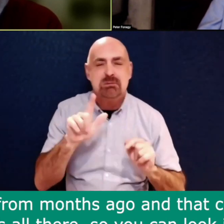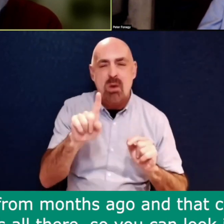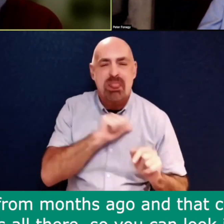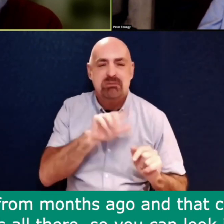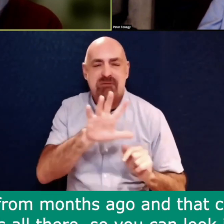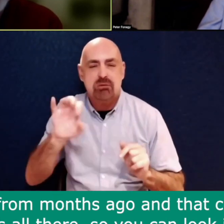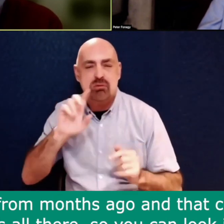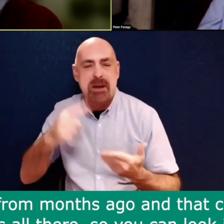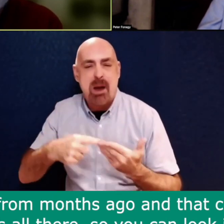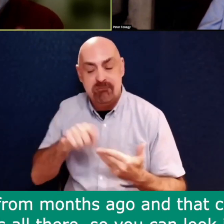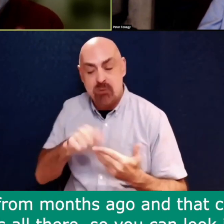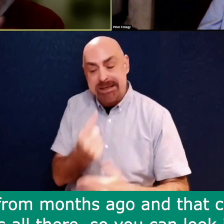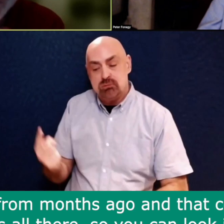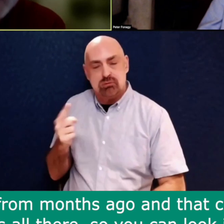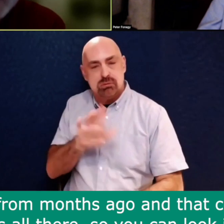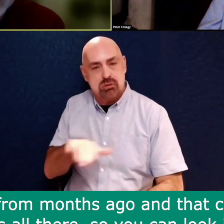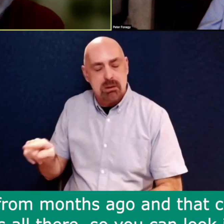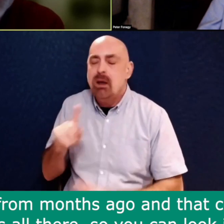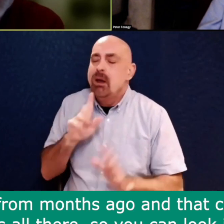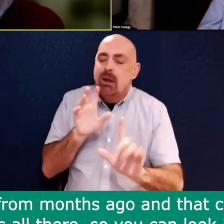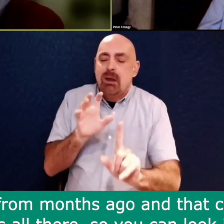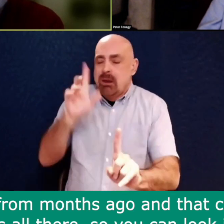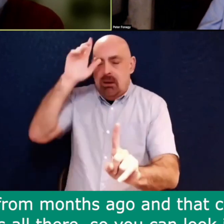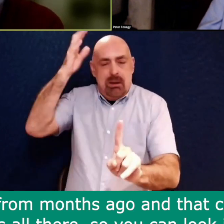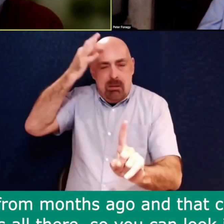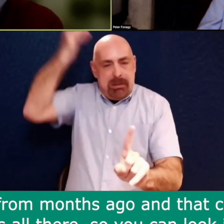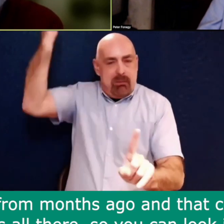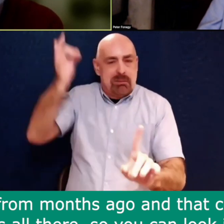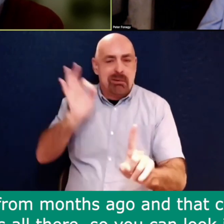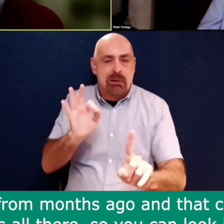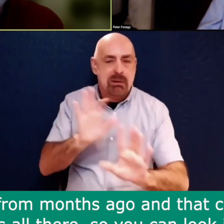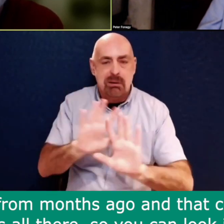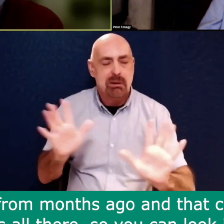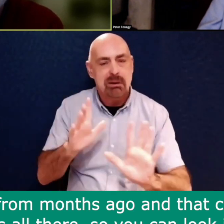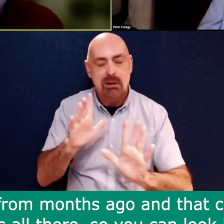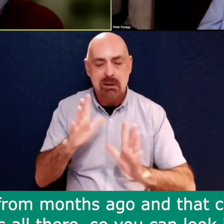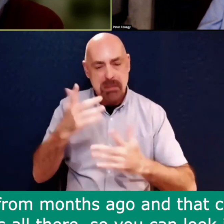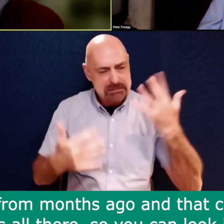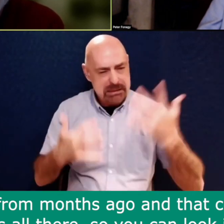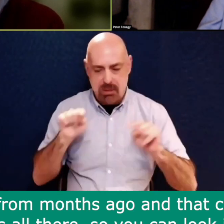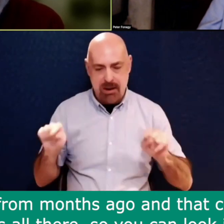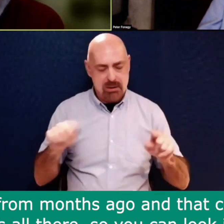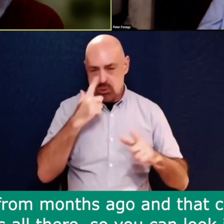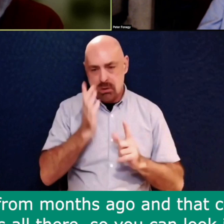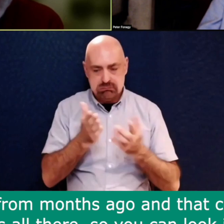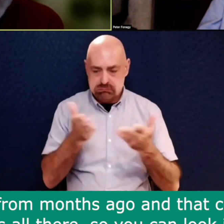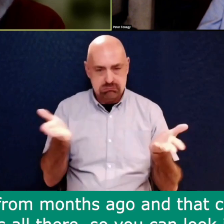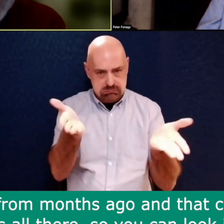but I'm plucking that from months ago, and that could be wrong, but the data's all there, so you can look it